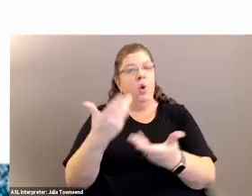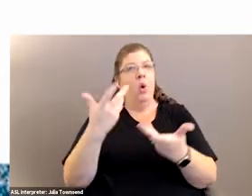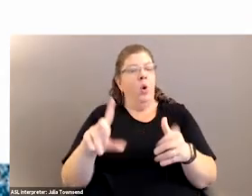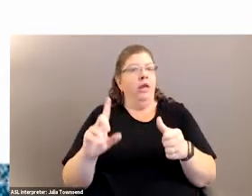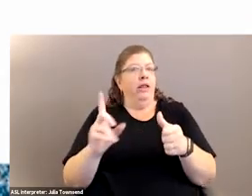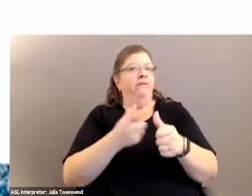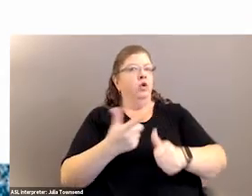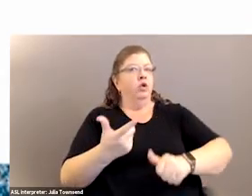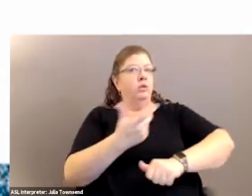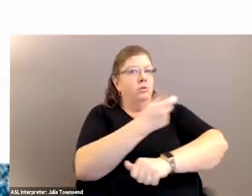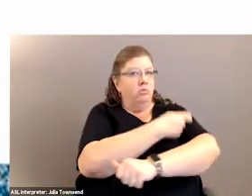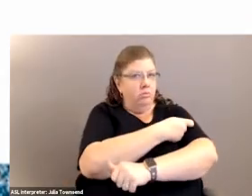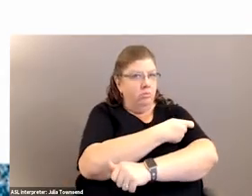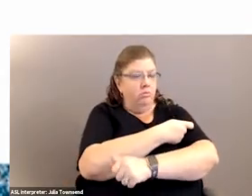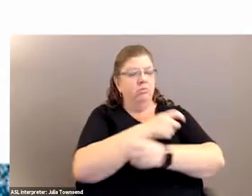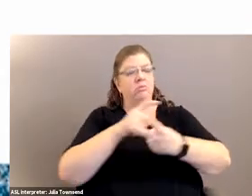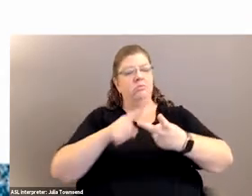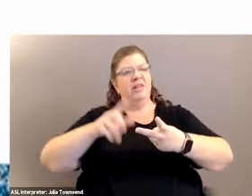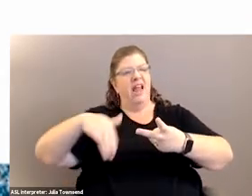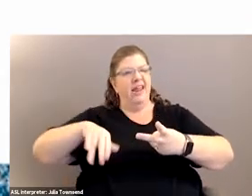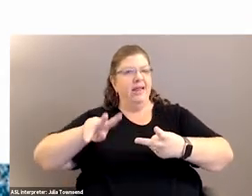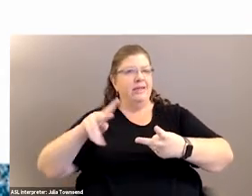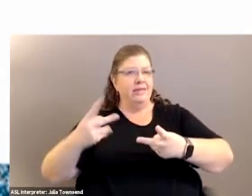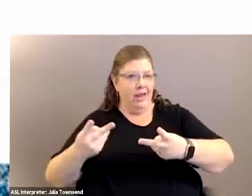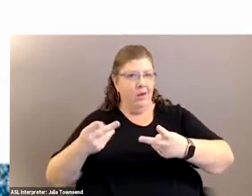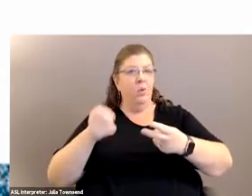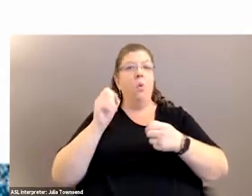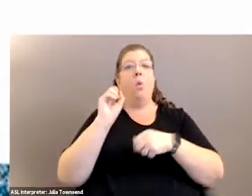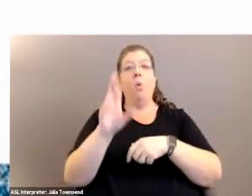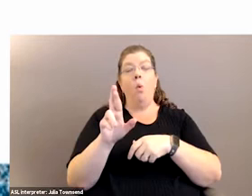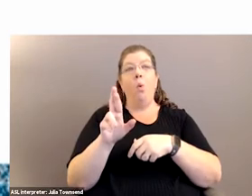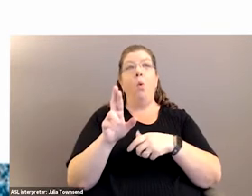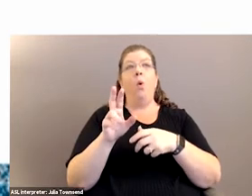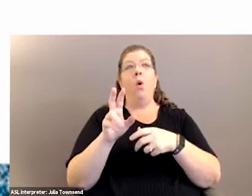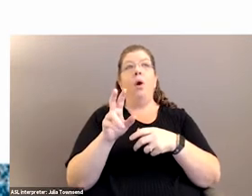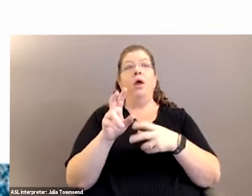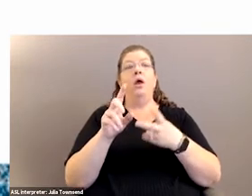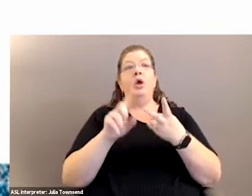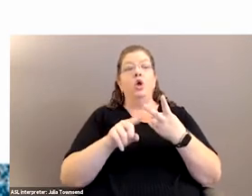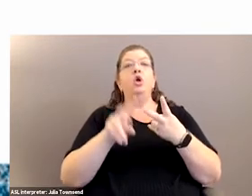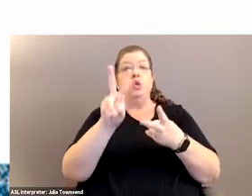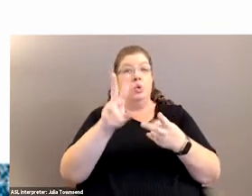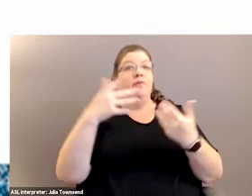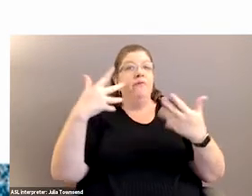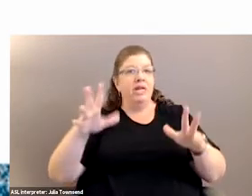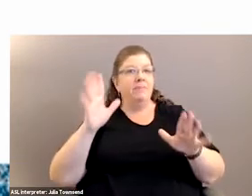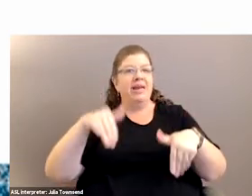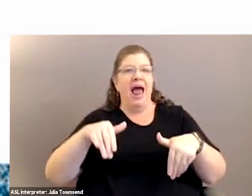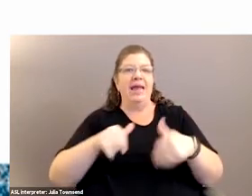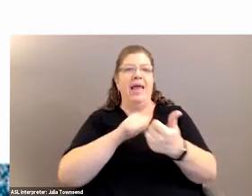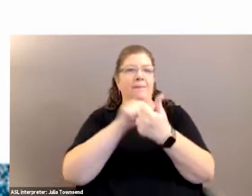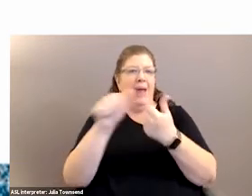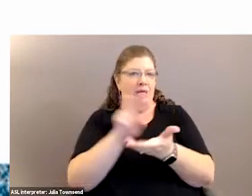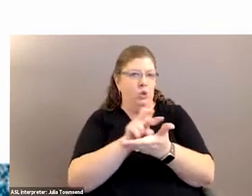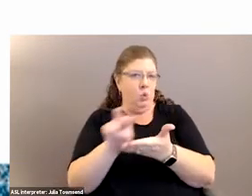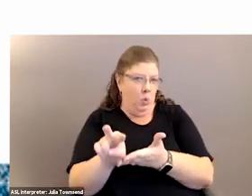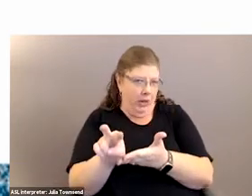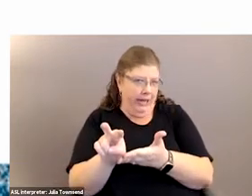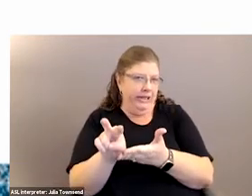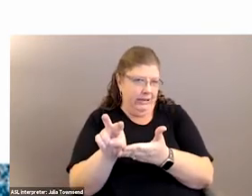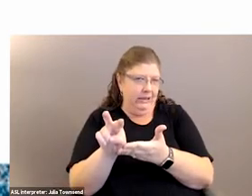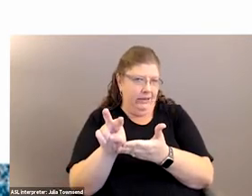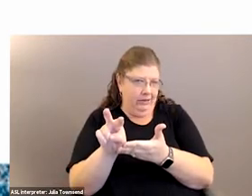received one vaccination or they've received two vaccinations and they are not yet beyond their two-week